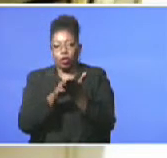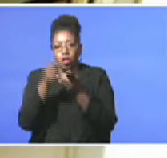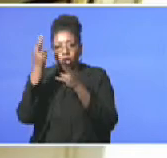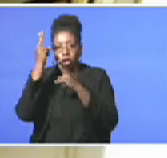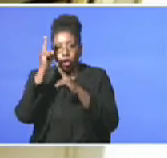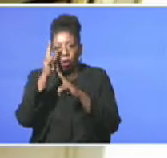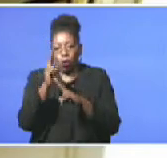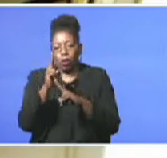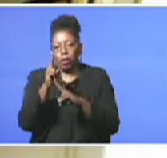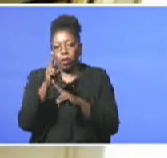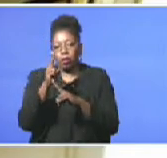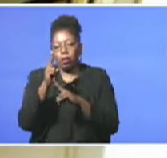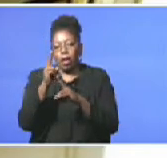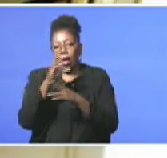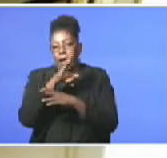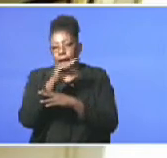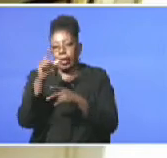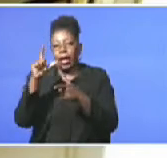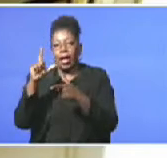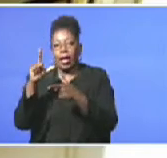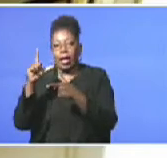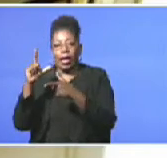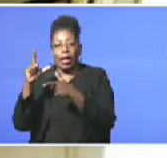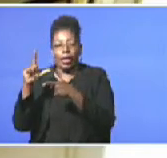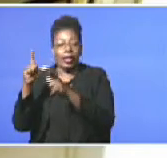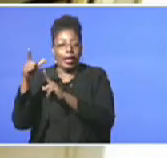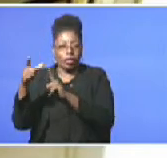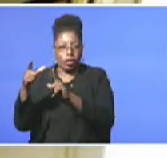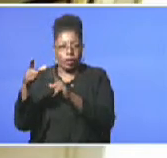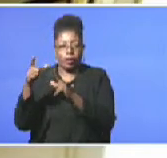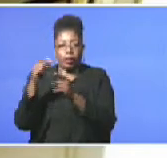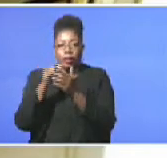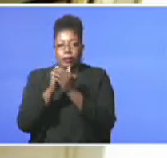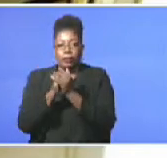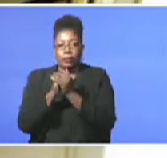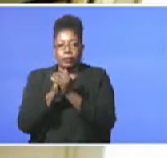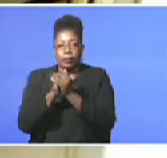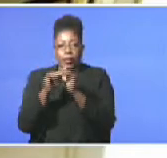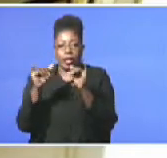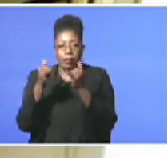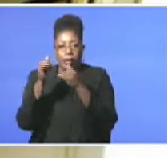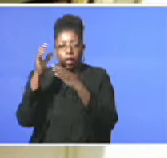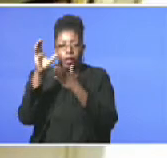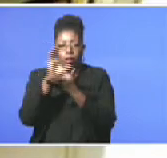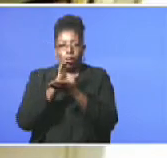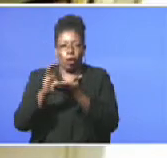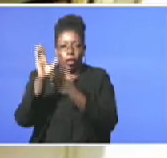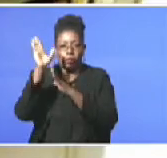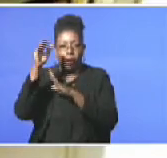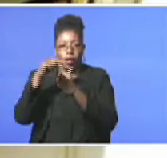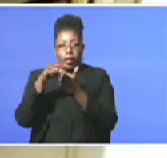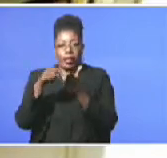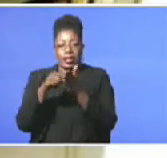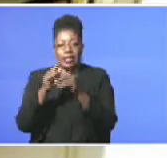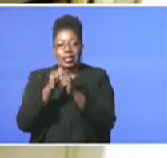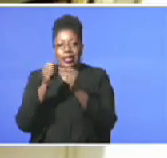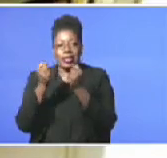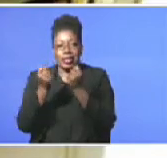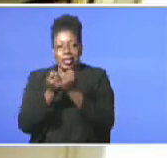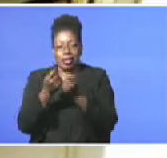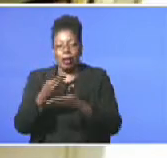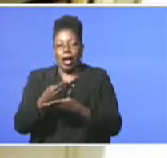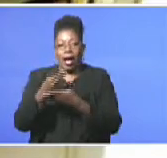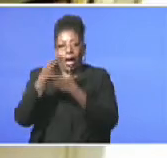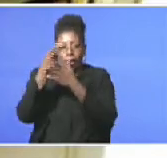as a Harlem Globetrotter legend on March 30th in Minnesota, the state which he played college basketball. This is the team's highest